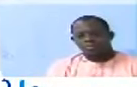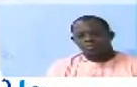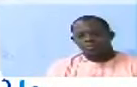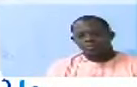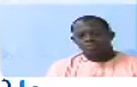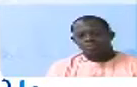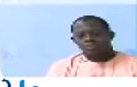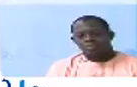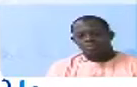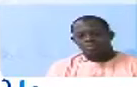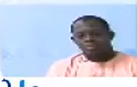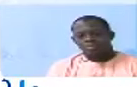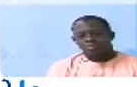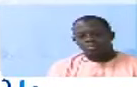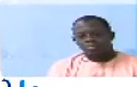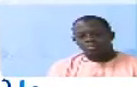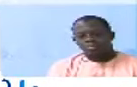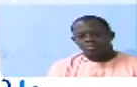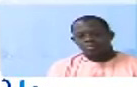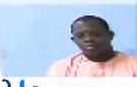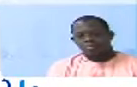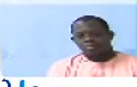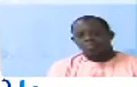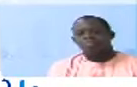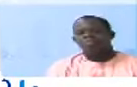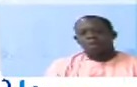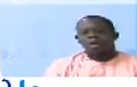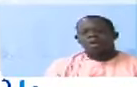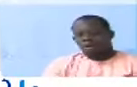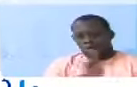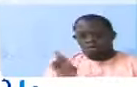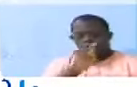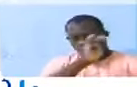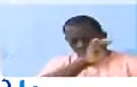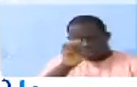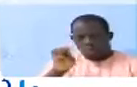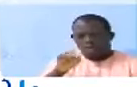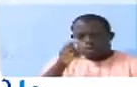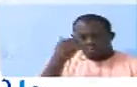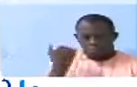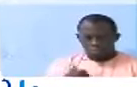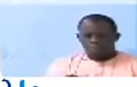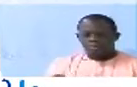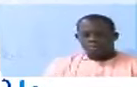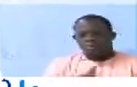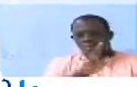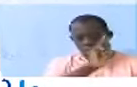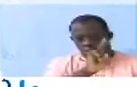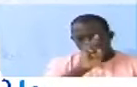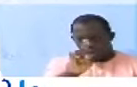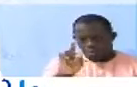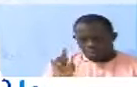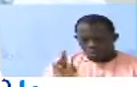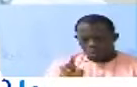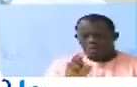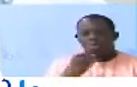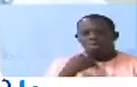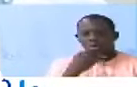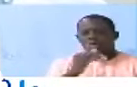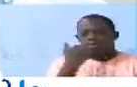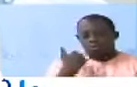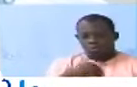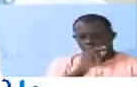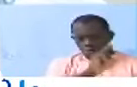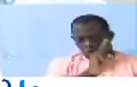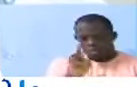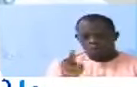they called some of us one by one. What were you asked?